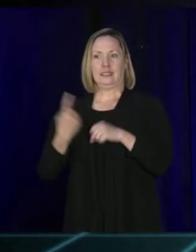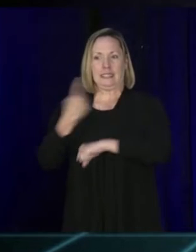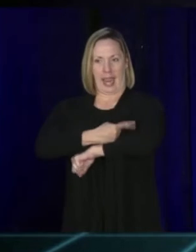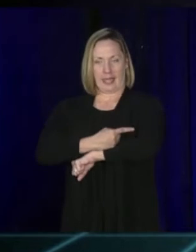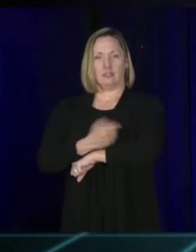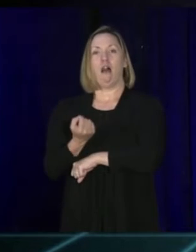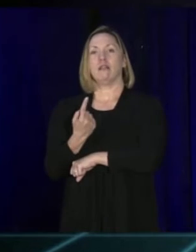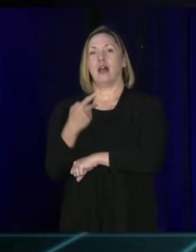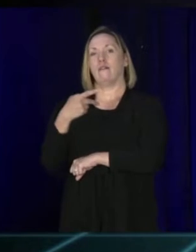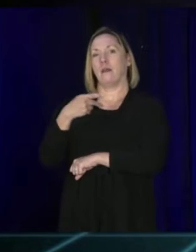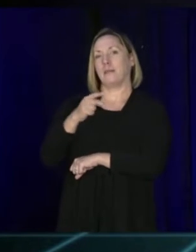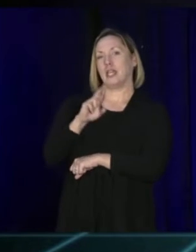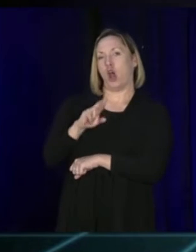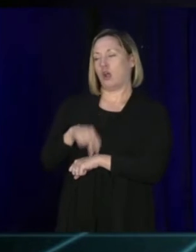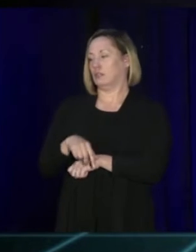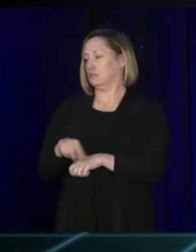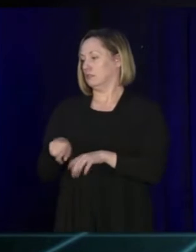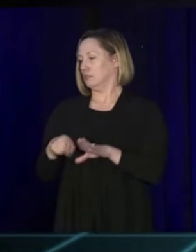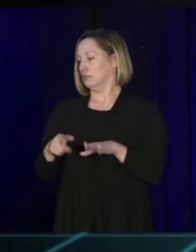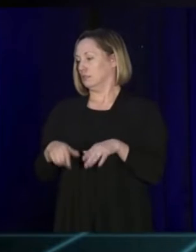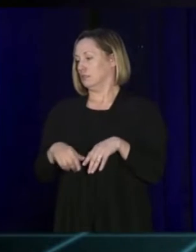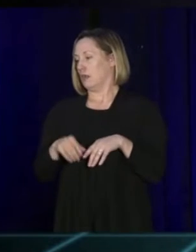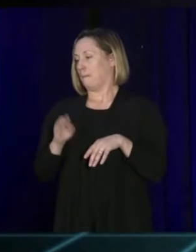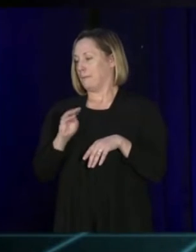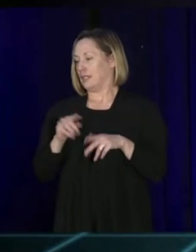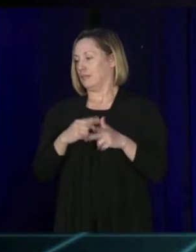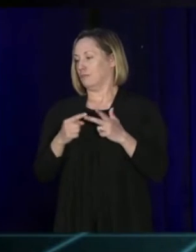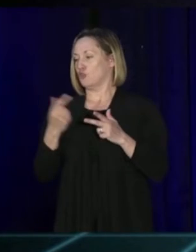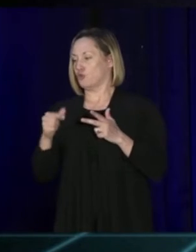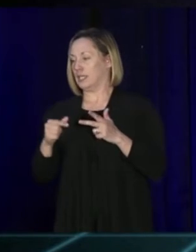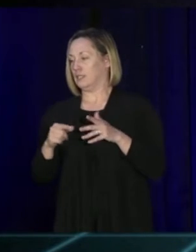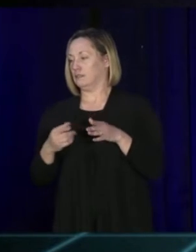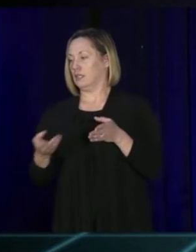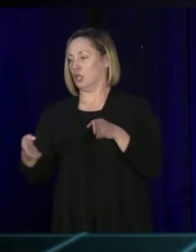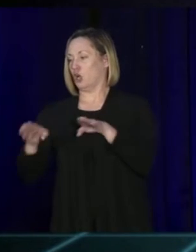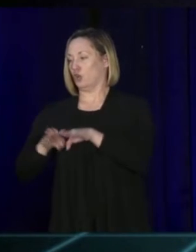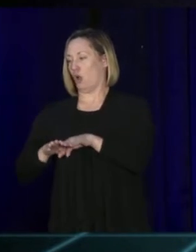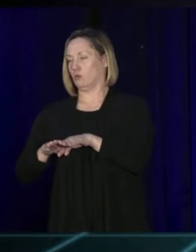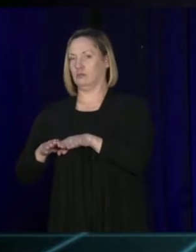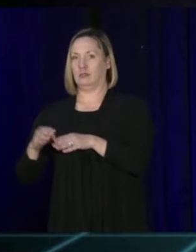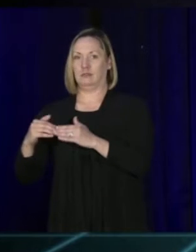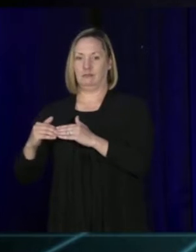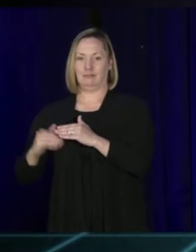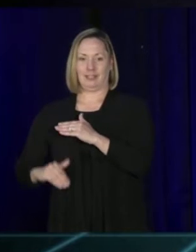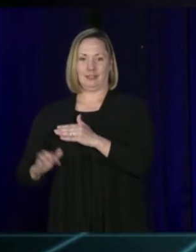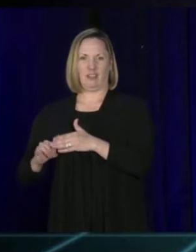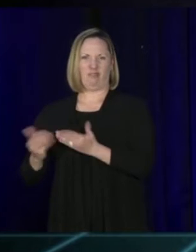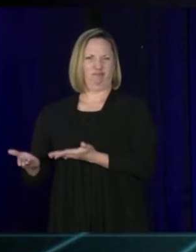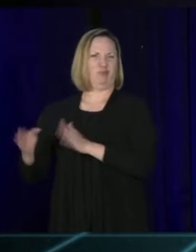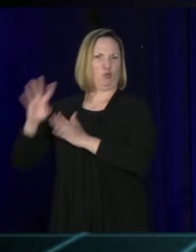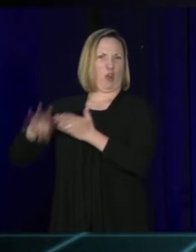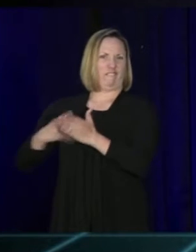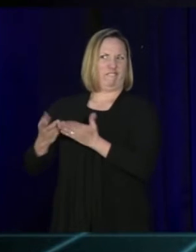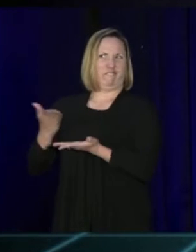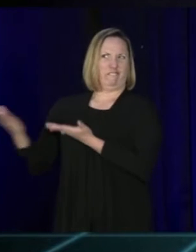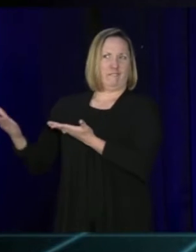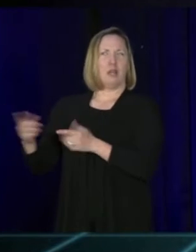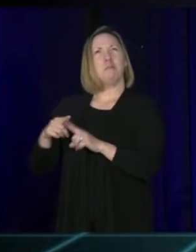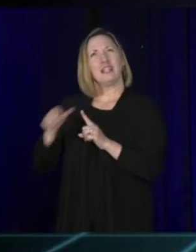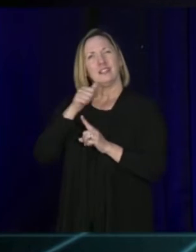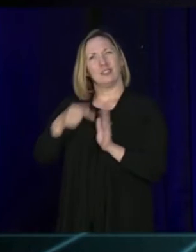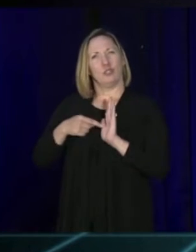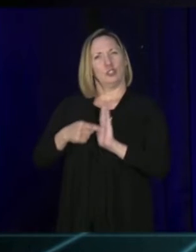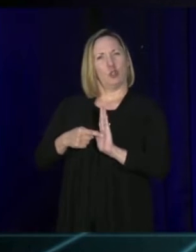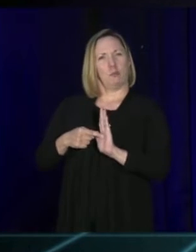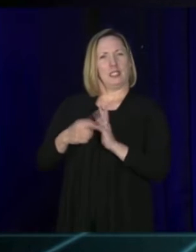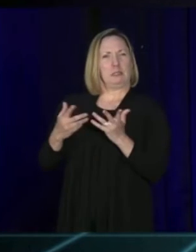is green, merged is the next percentage, and then close is less than that. But that doesn't really give me a good idea of like a count. Like a number doesn't